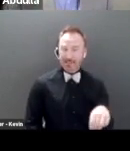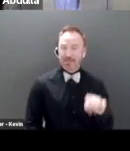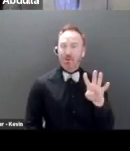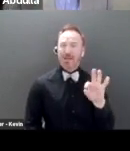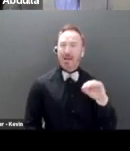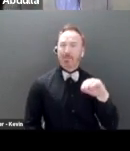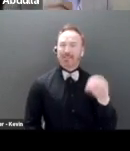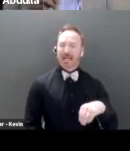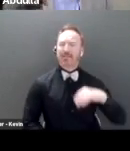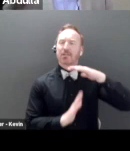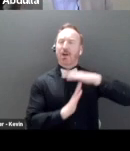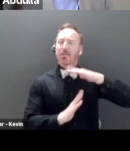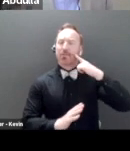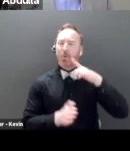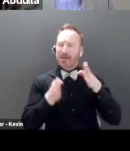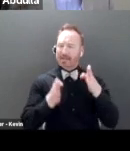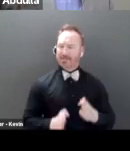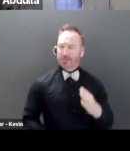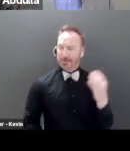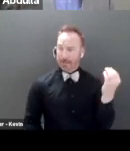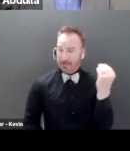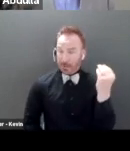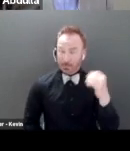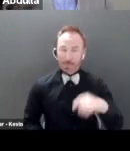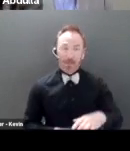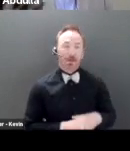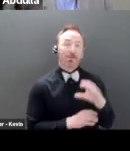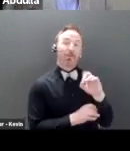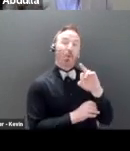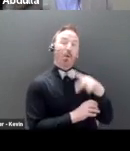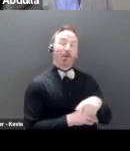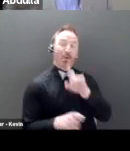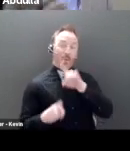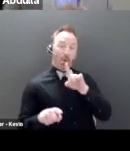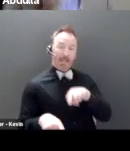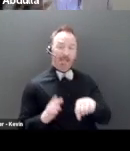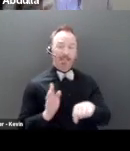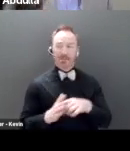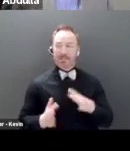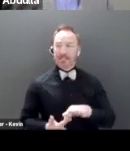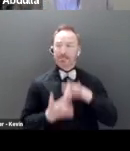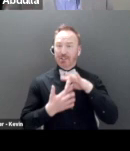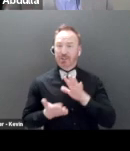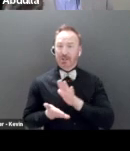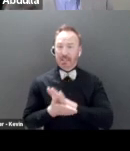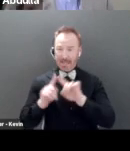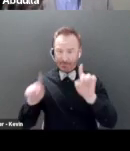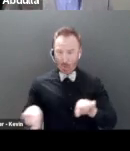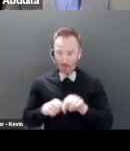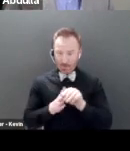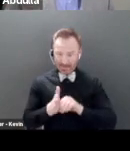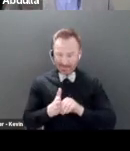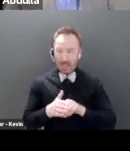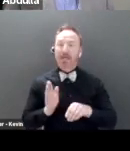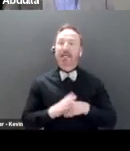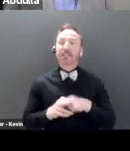Ontario. And so from the corporate reporting side, there's a special slip you have to fill out when you pay a taxable dividend. It's a